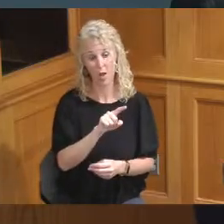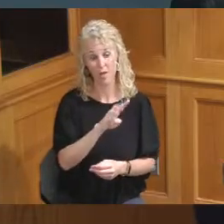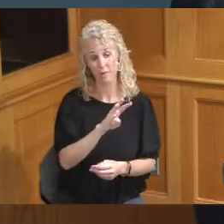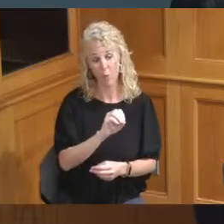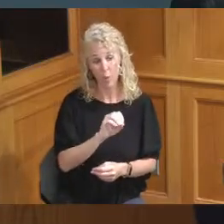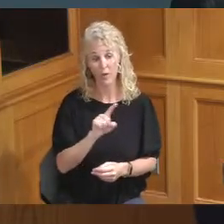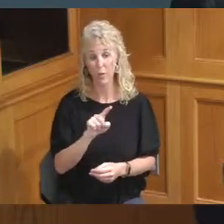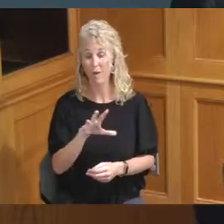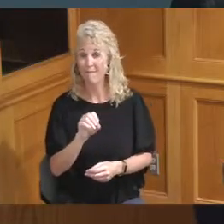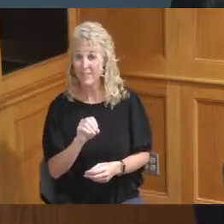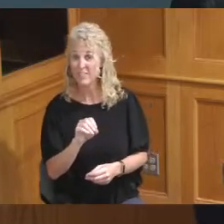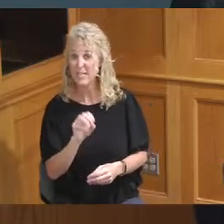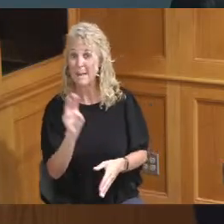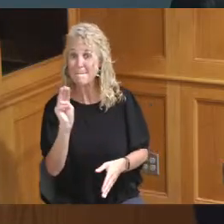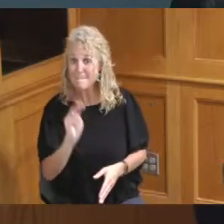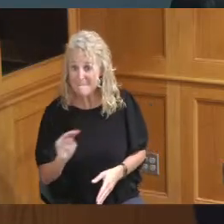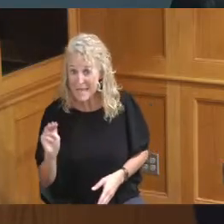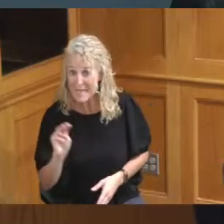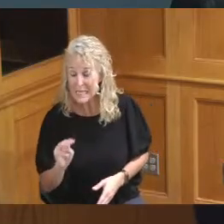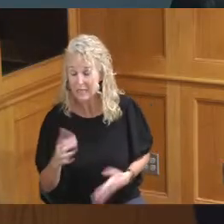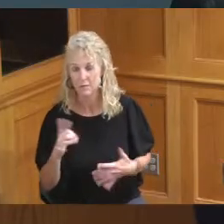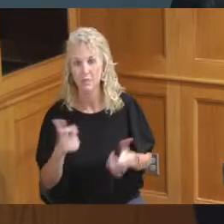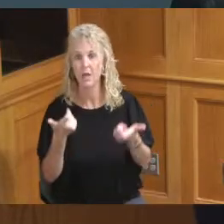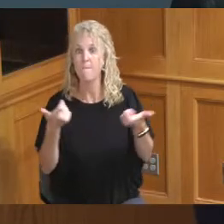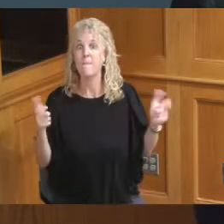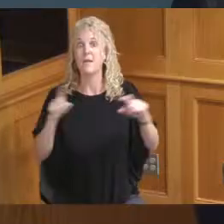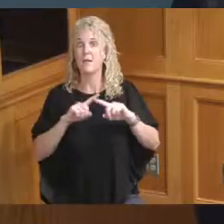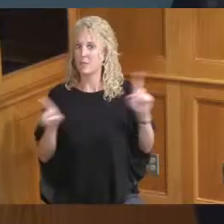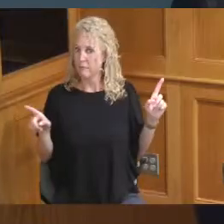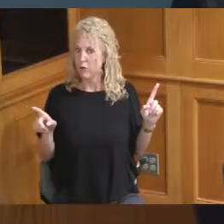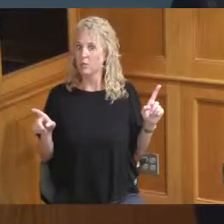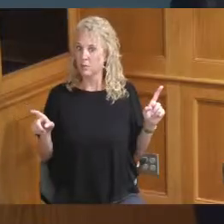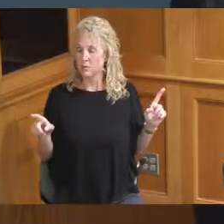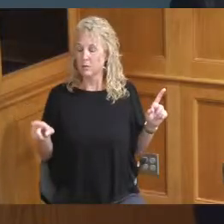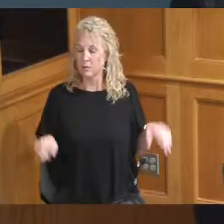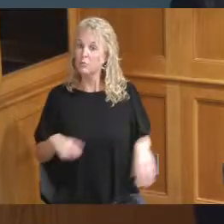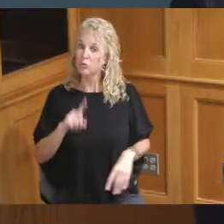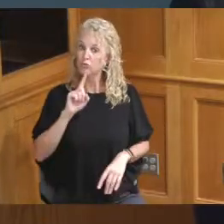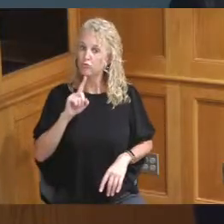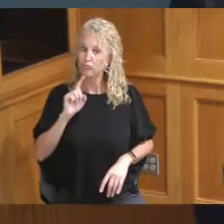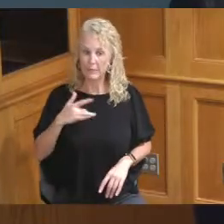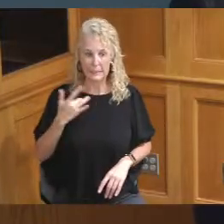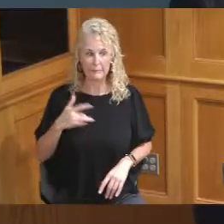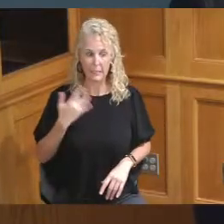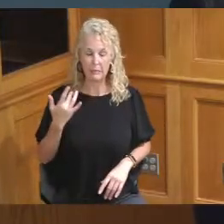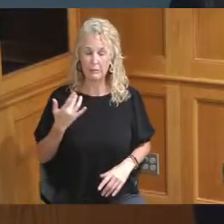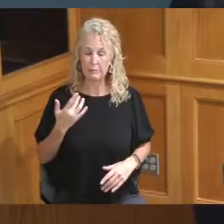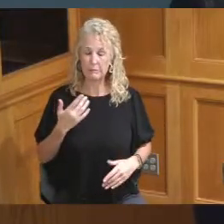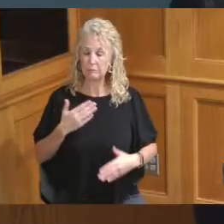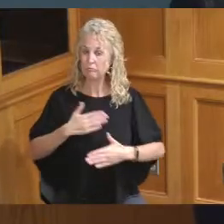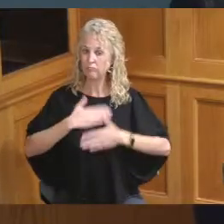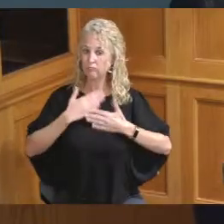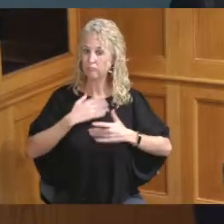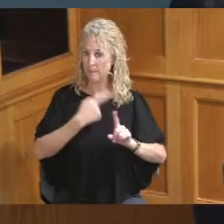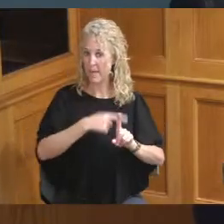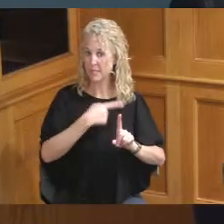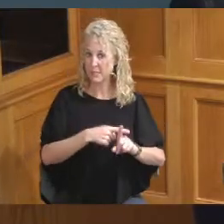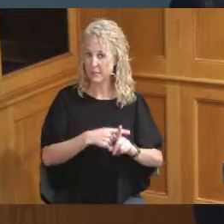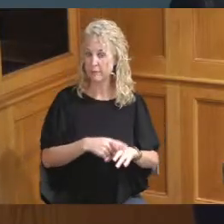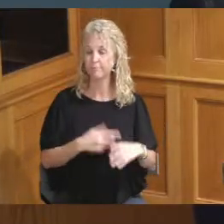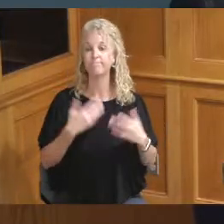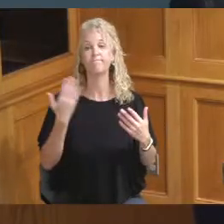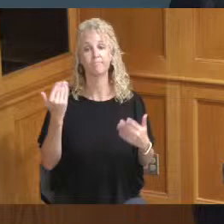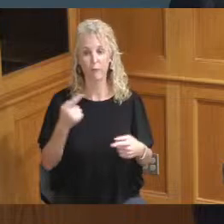million. So it's a substantial investment from the team, and I'm glad that we could negotiate those terms. As I